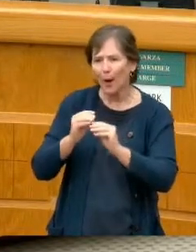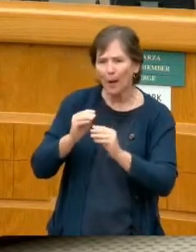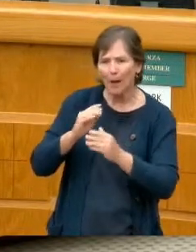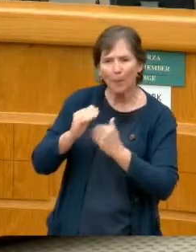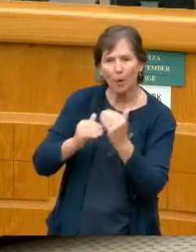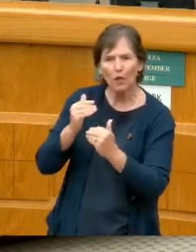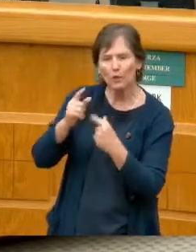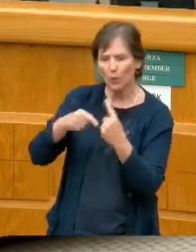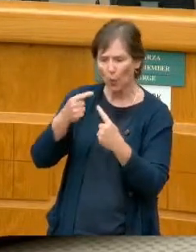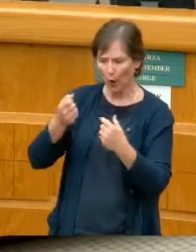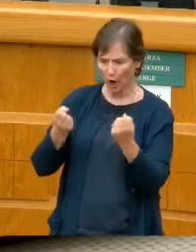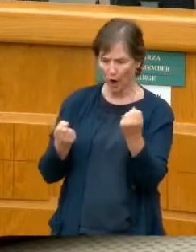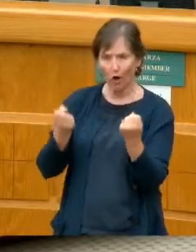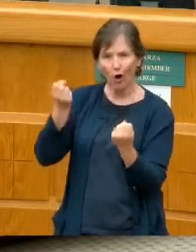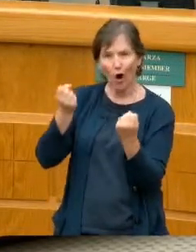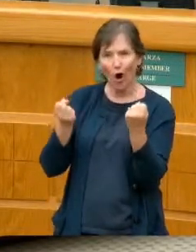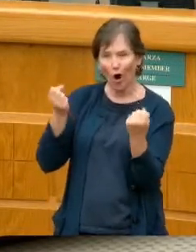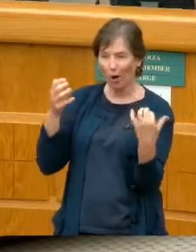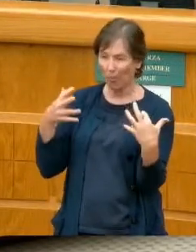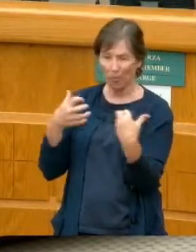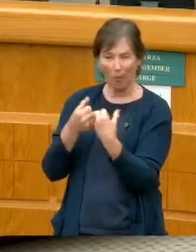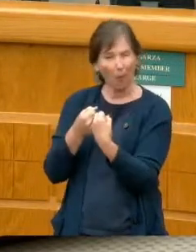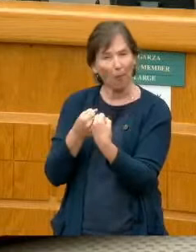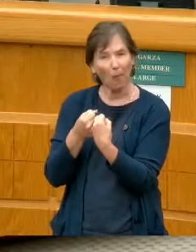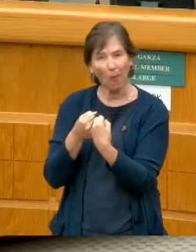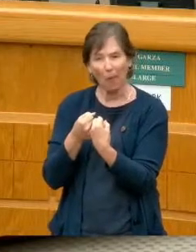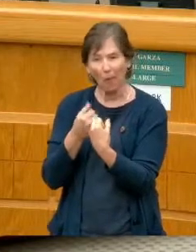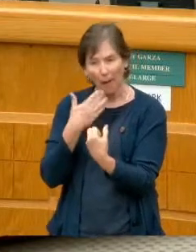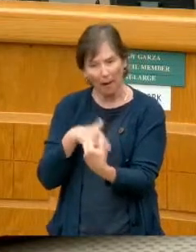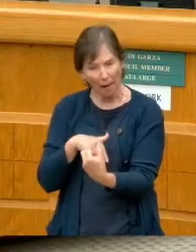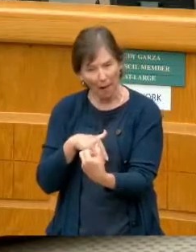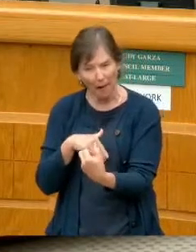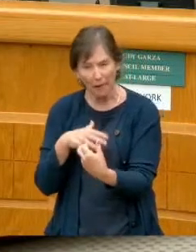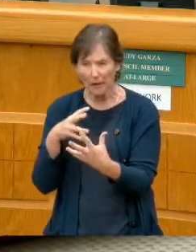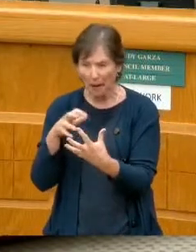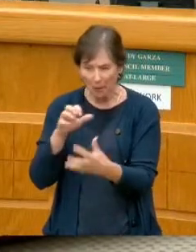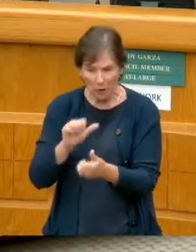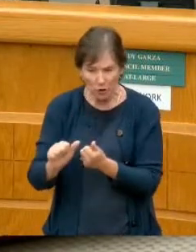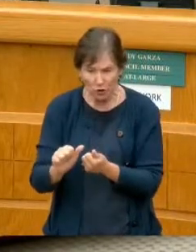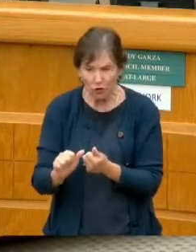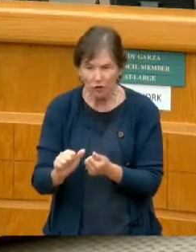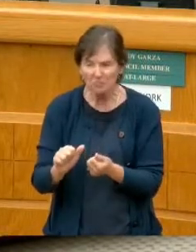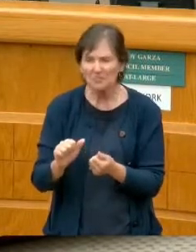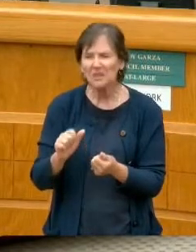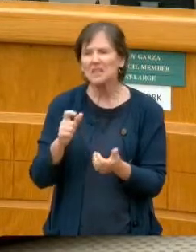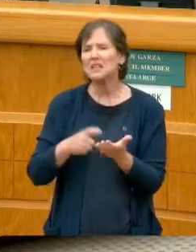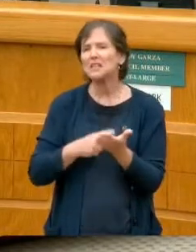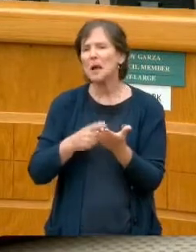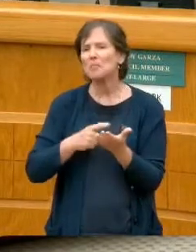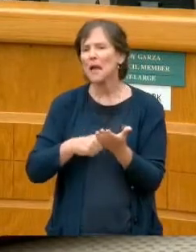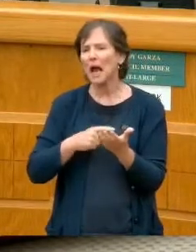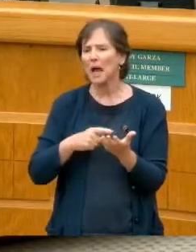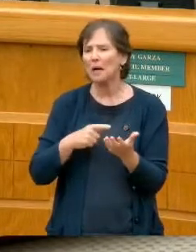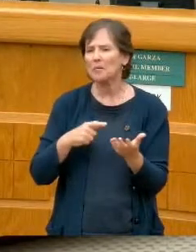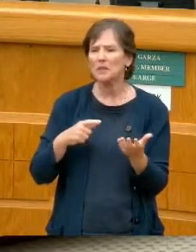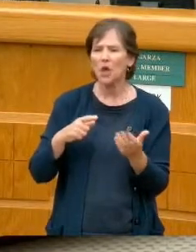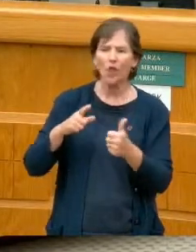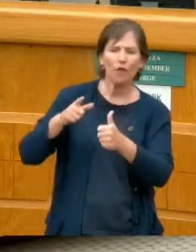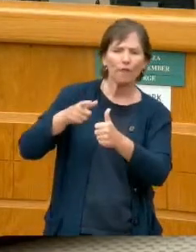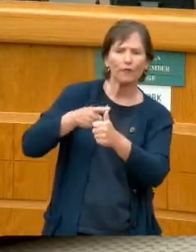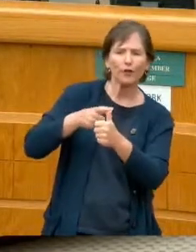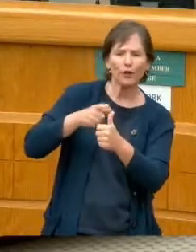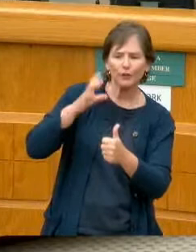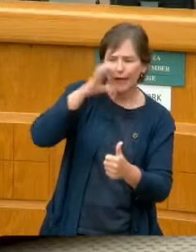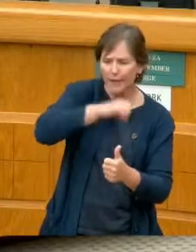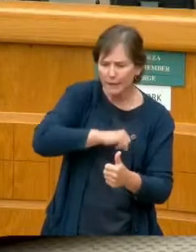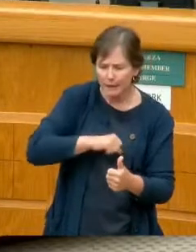that has been in a terrible accident. And sometimes on first inspection, a technician might need to look a little further